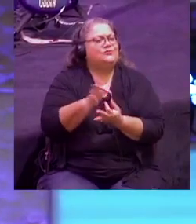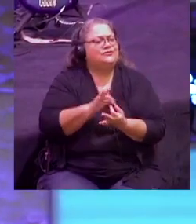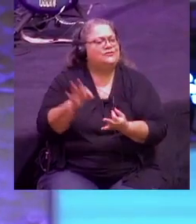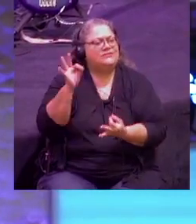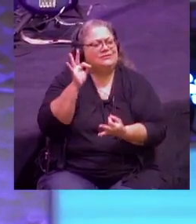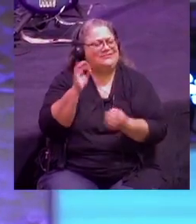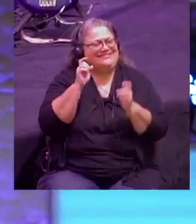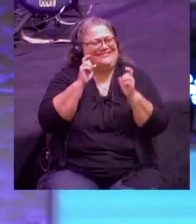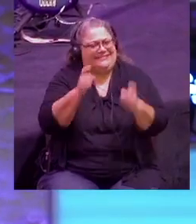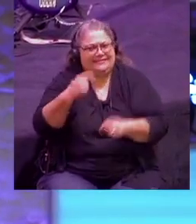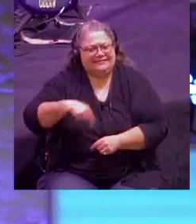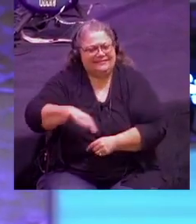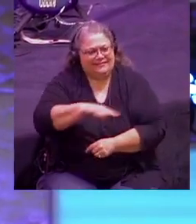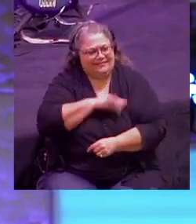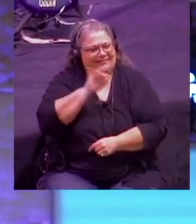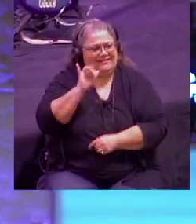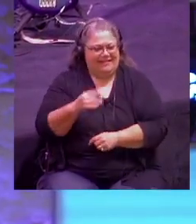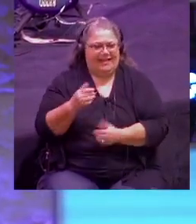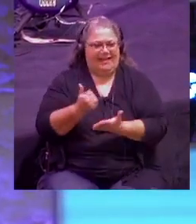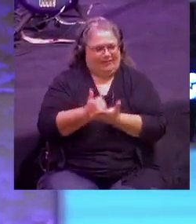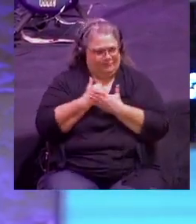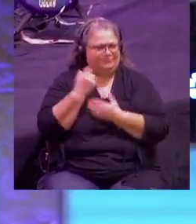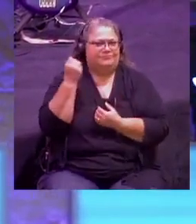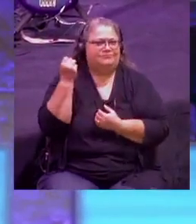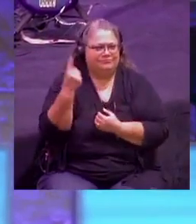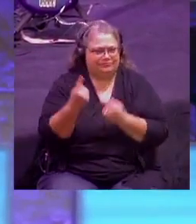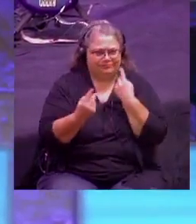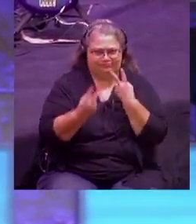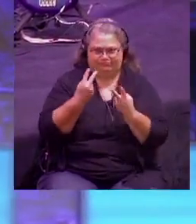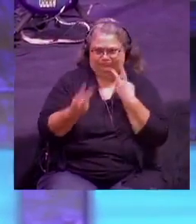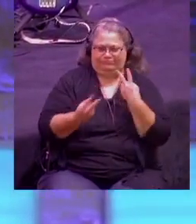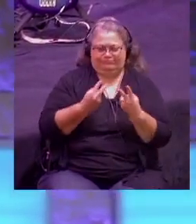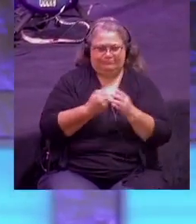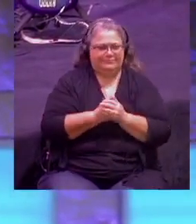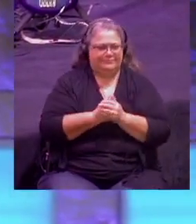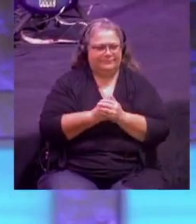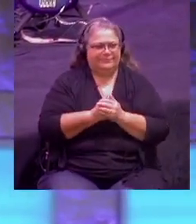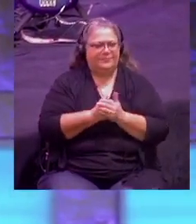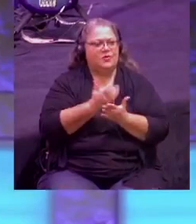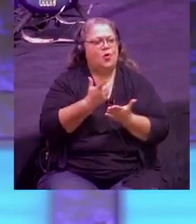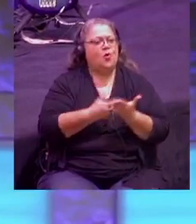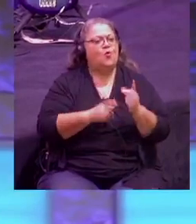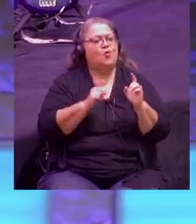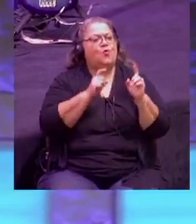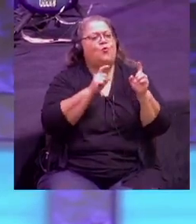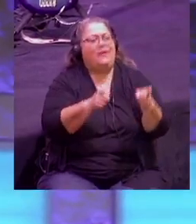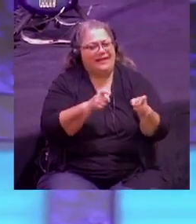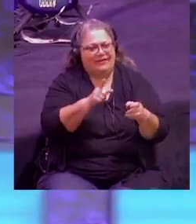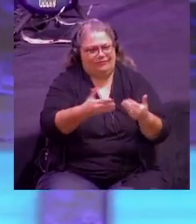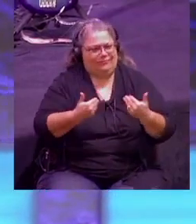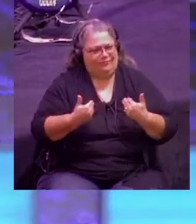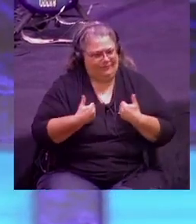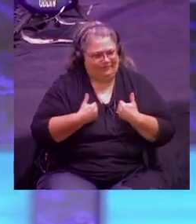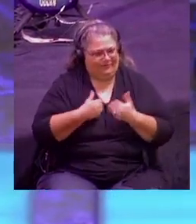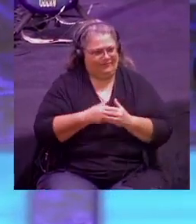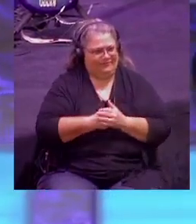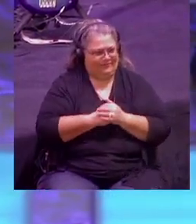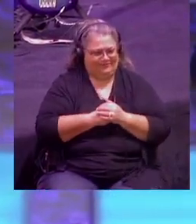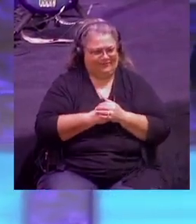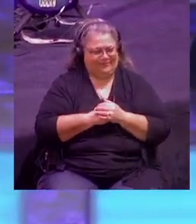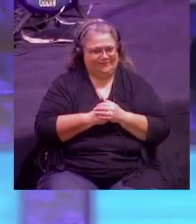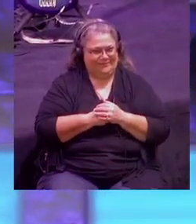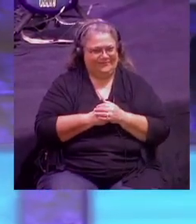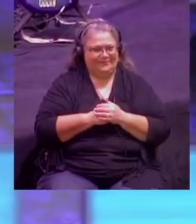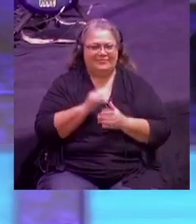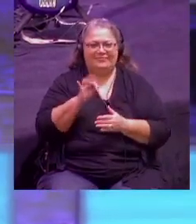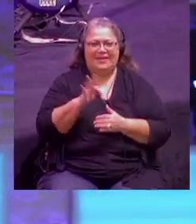gives us these gifts. My question for you this morning is, what gifts has he given you? If